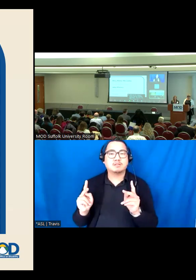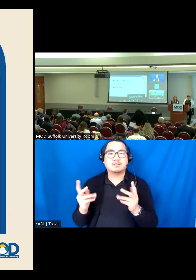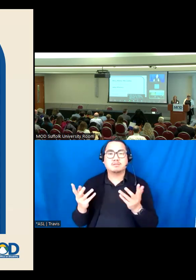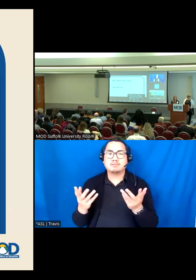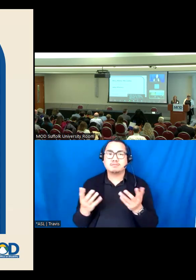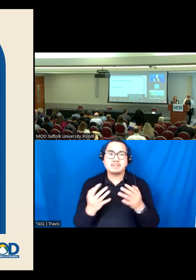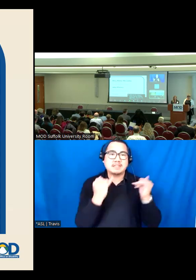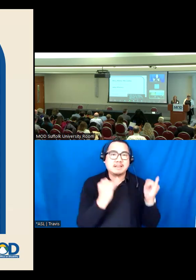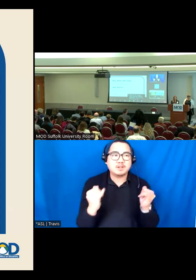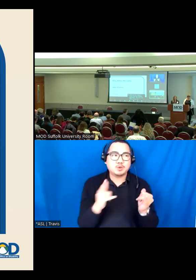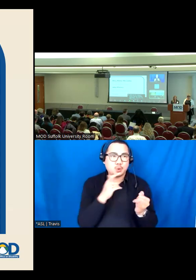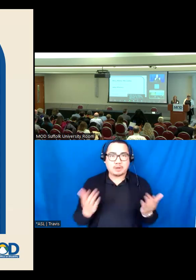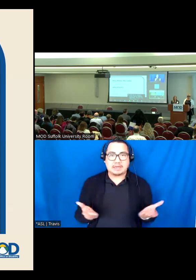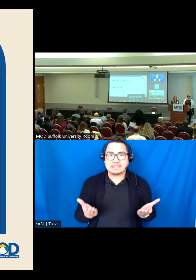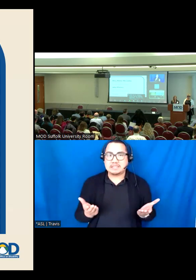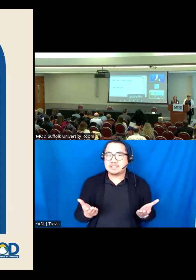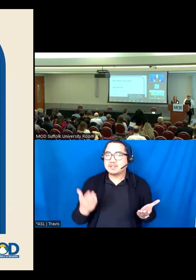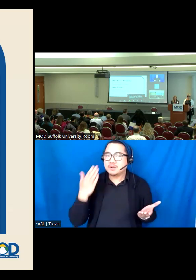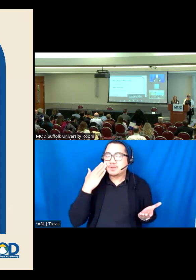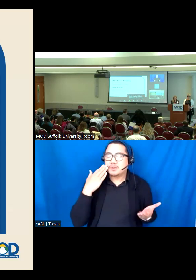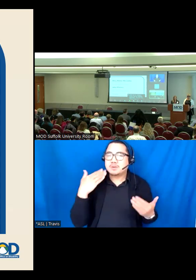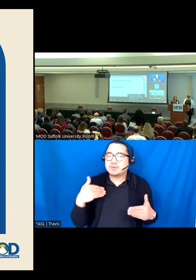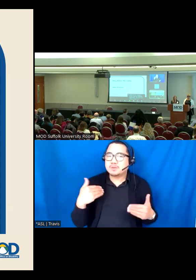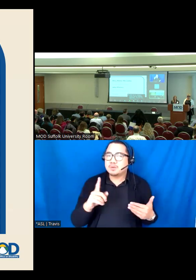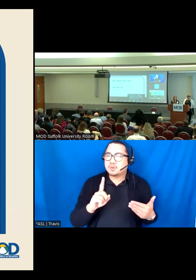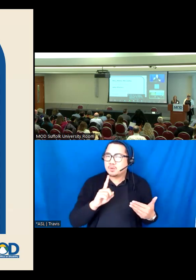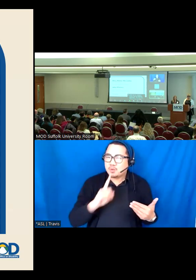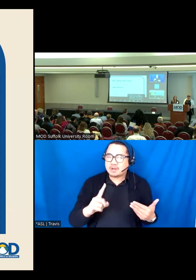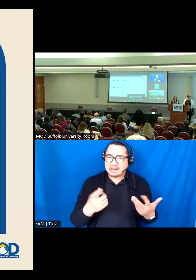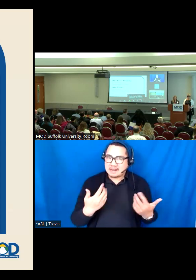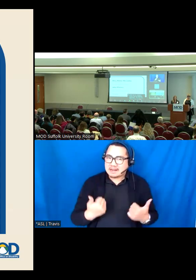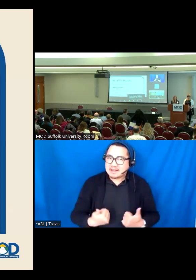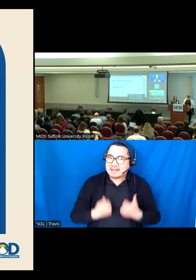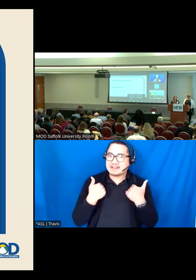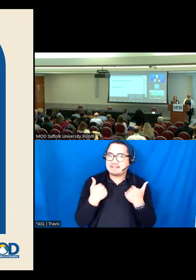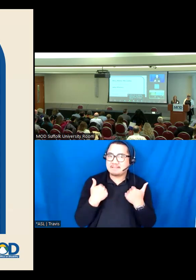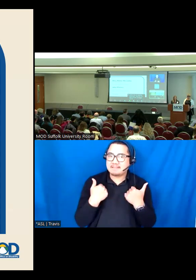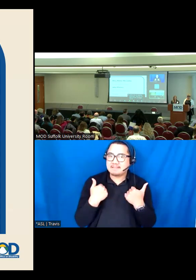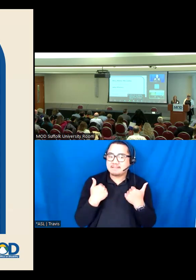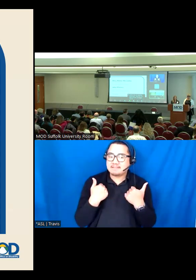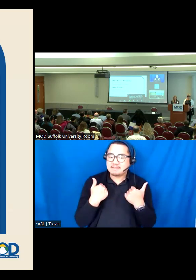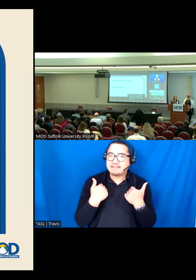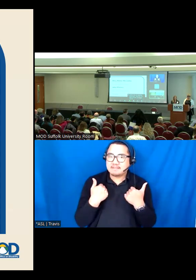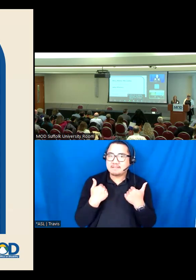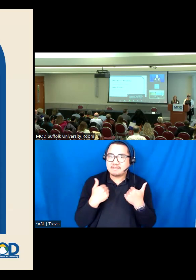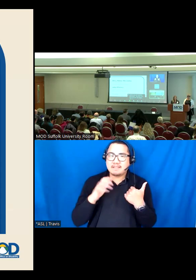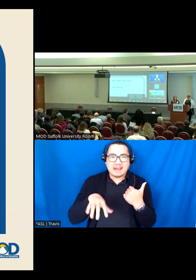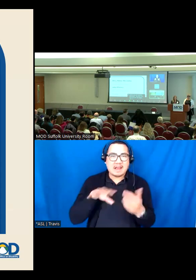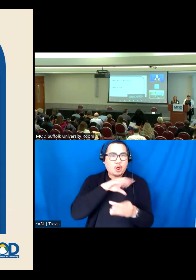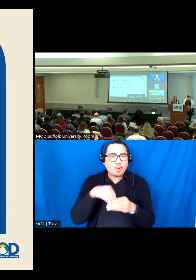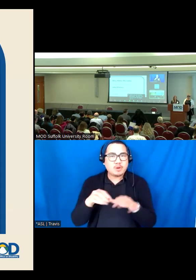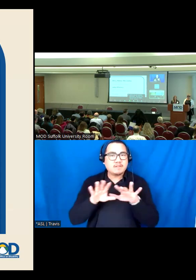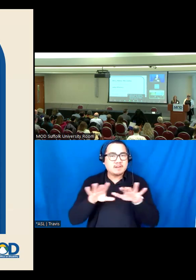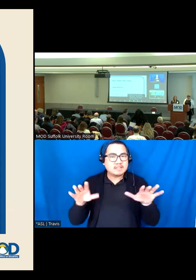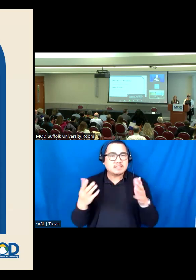any individual that's here, really lives the inclusion, diversity, equity,